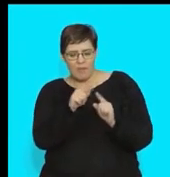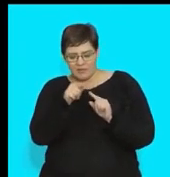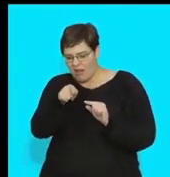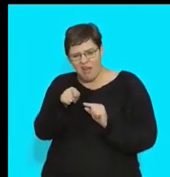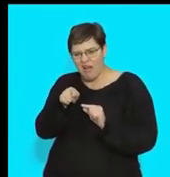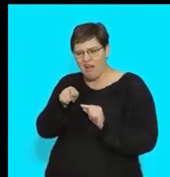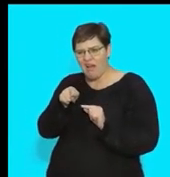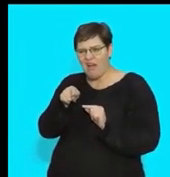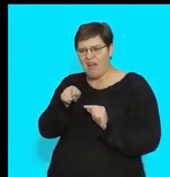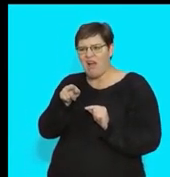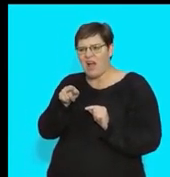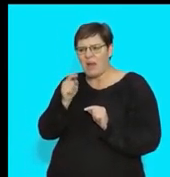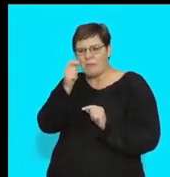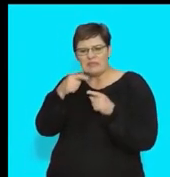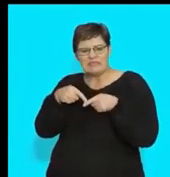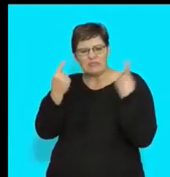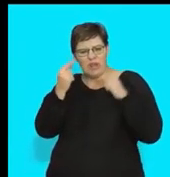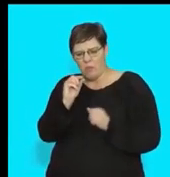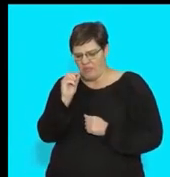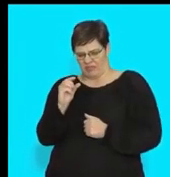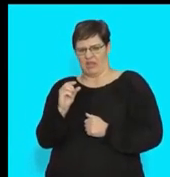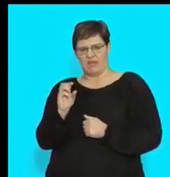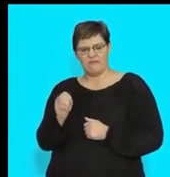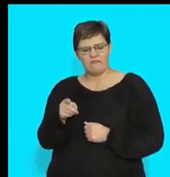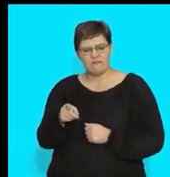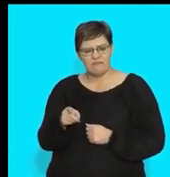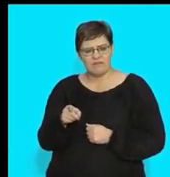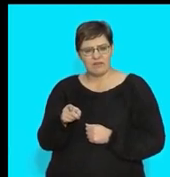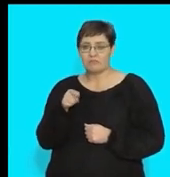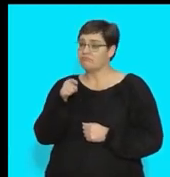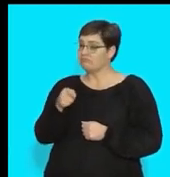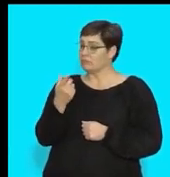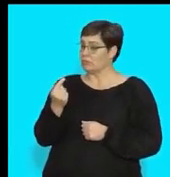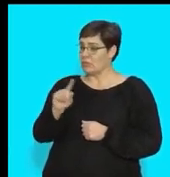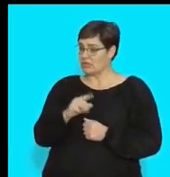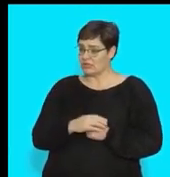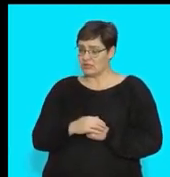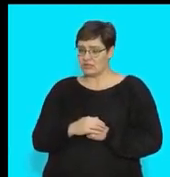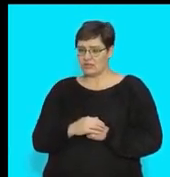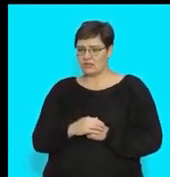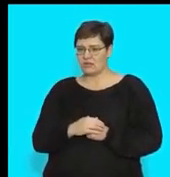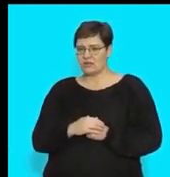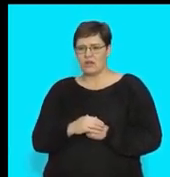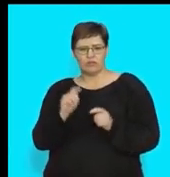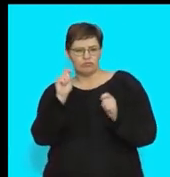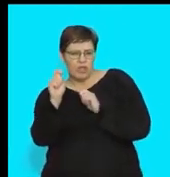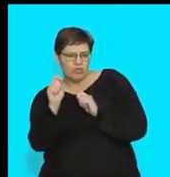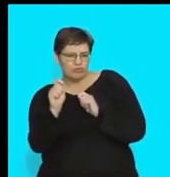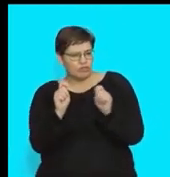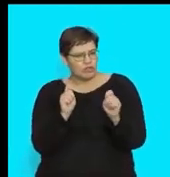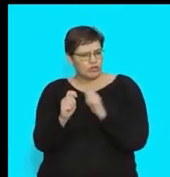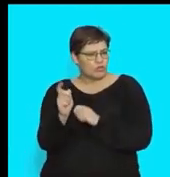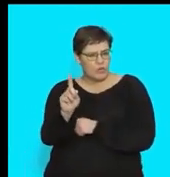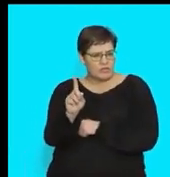here, why are these slightly thicker? And what I do here, as I said to you, what can I pump? What can I